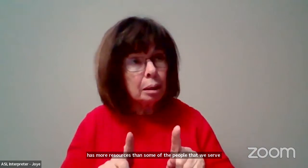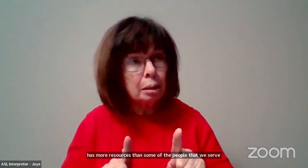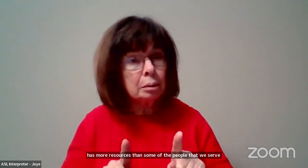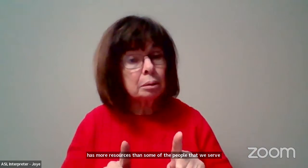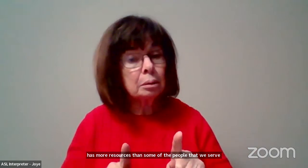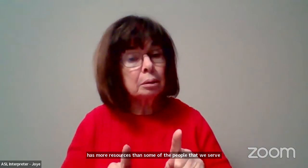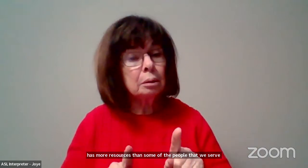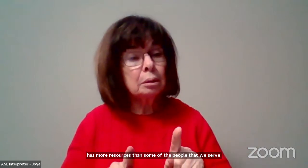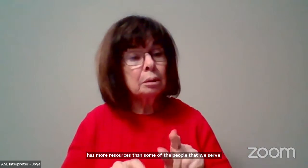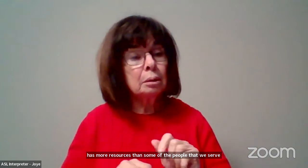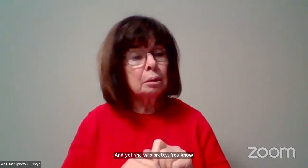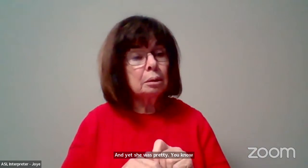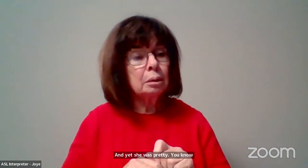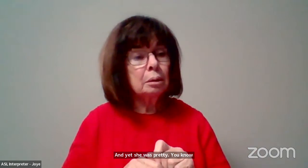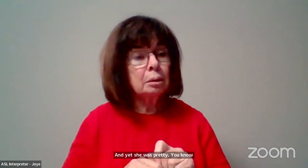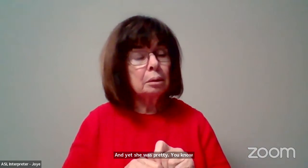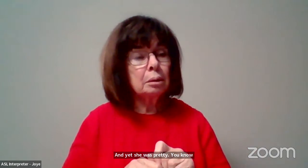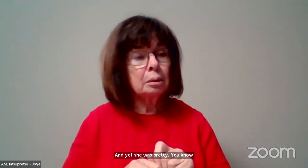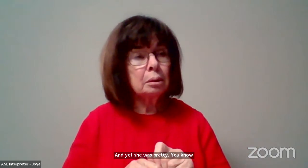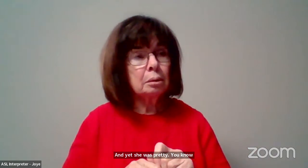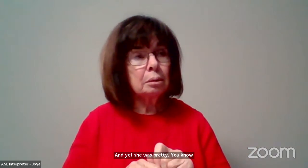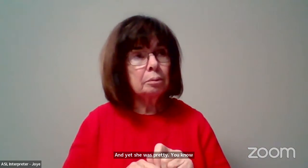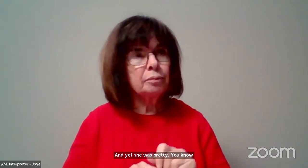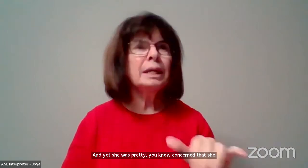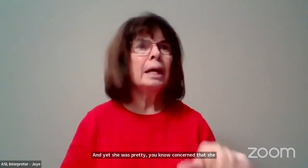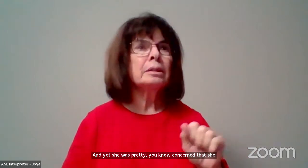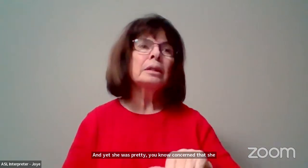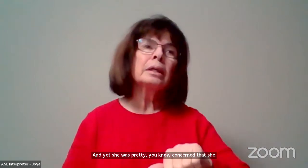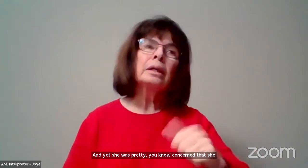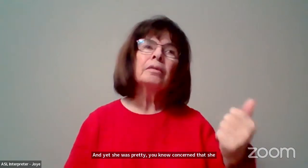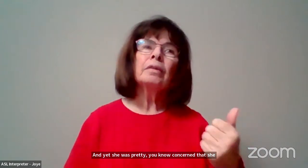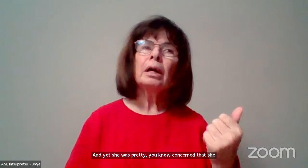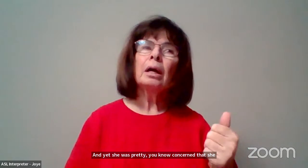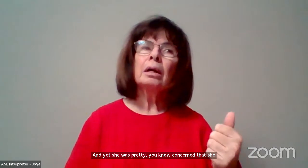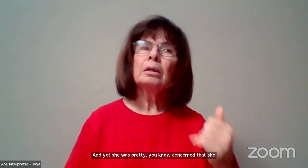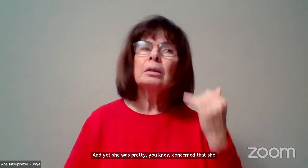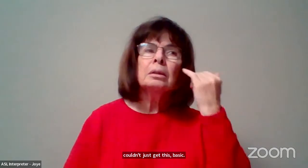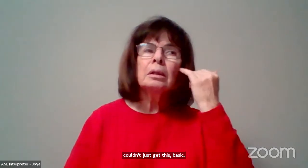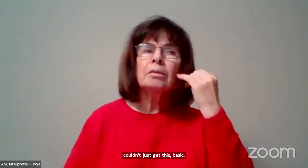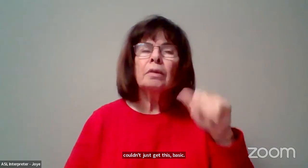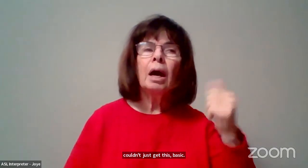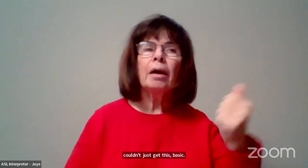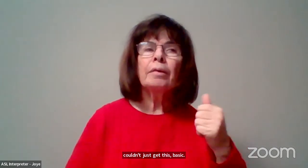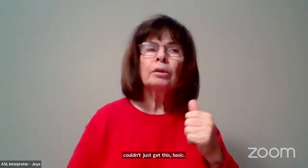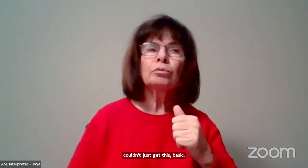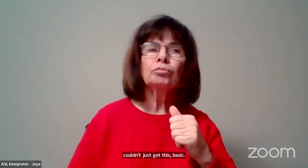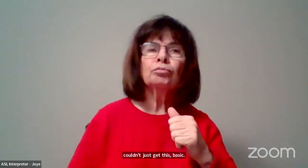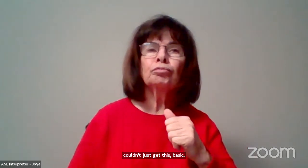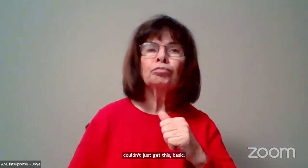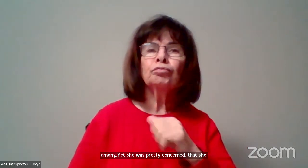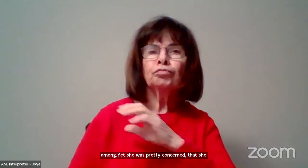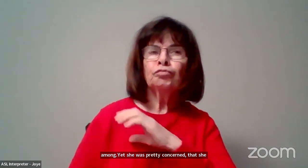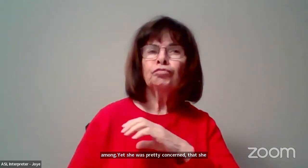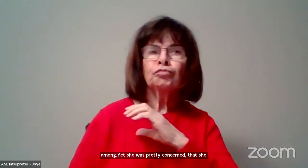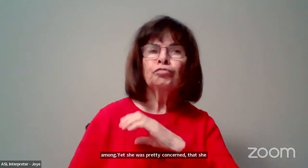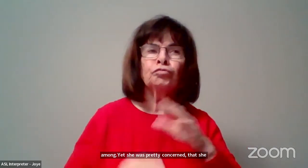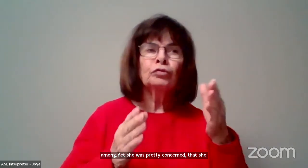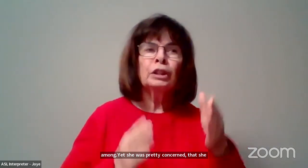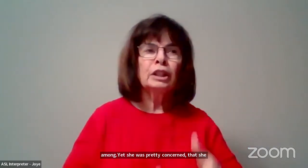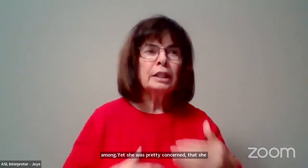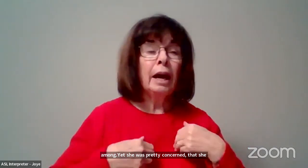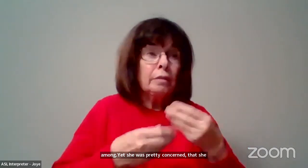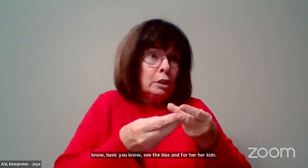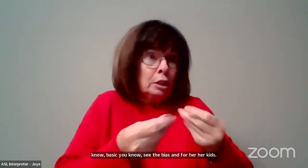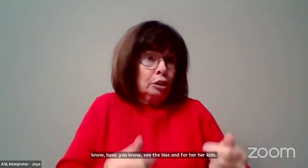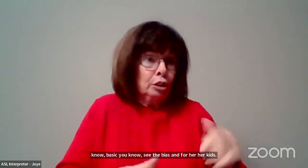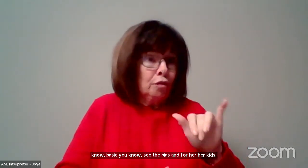otherwise, please chime in. And then, yeah, if other clinicians or others, non-clinicians have other solutions to this particular